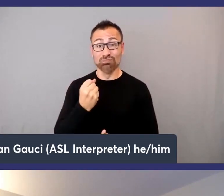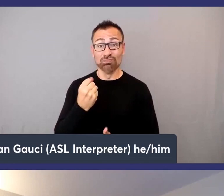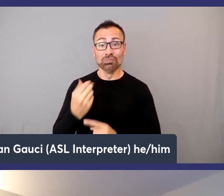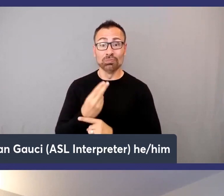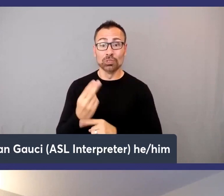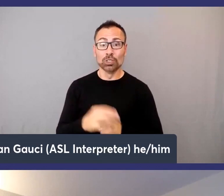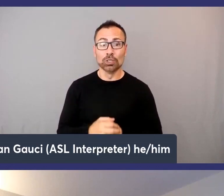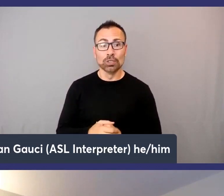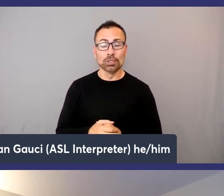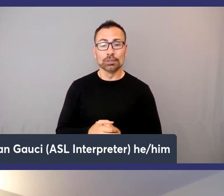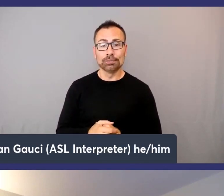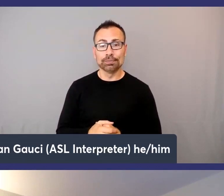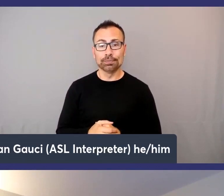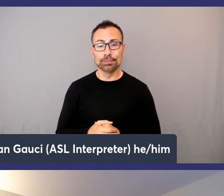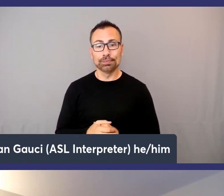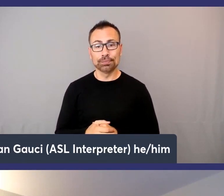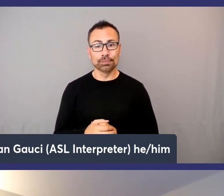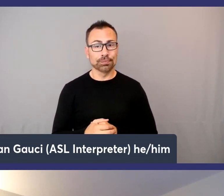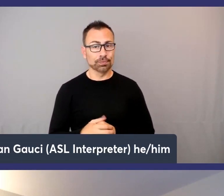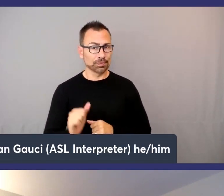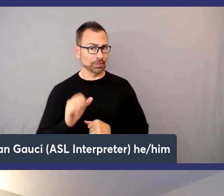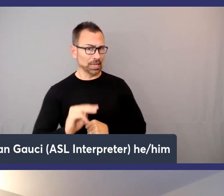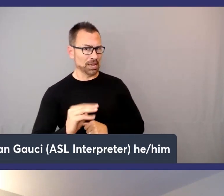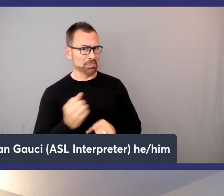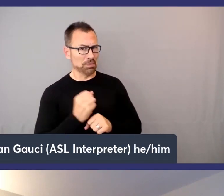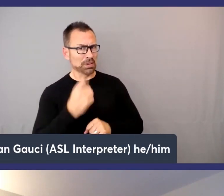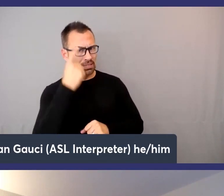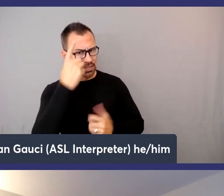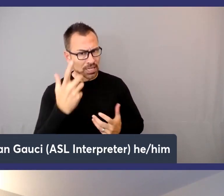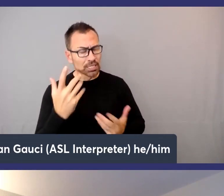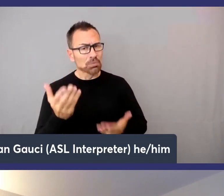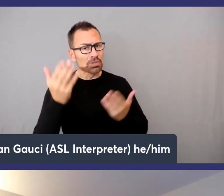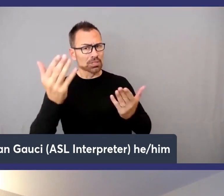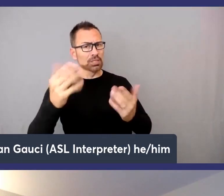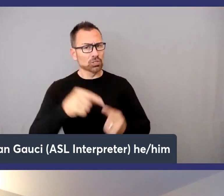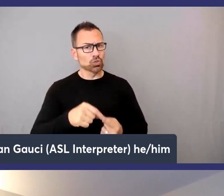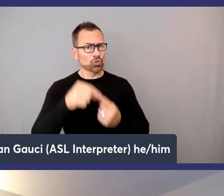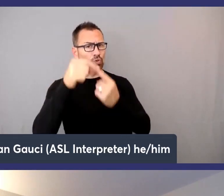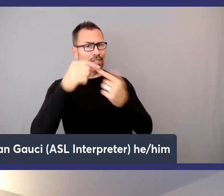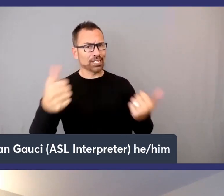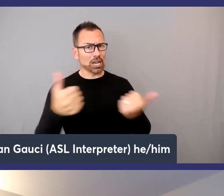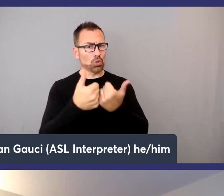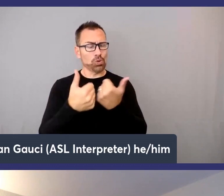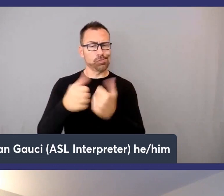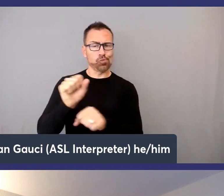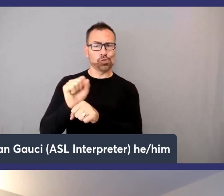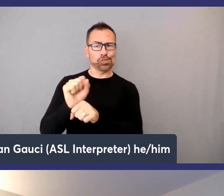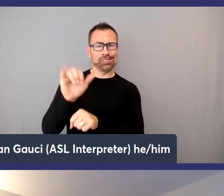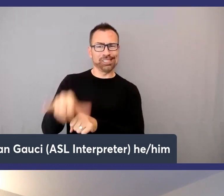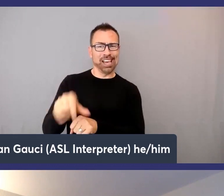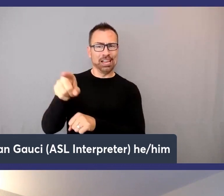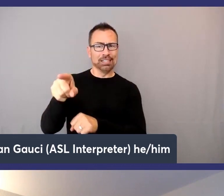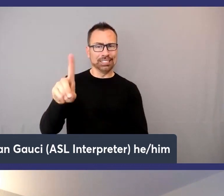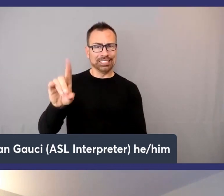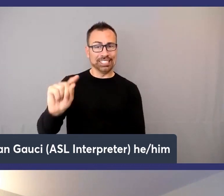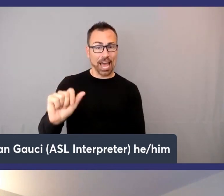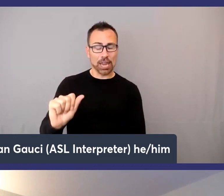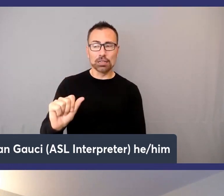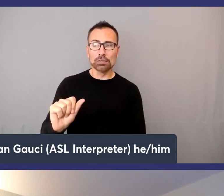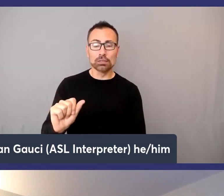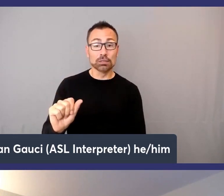it presents a unique challenge too when working with that type of data. As you already mentioned, it's got very uh,